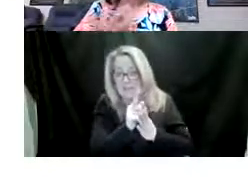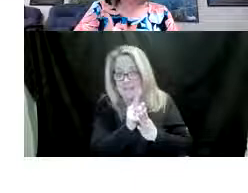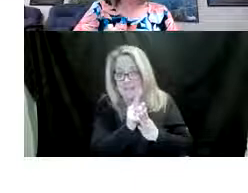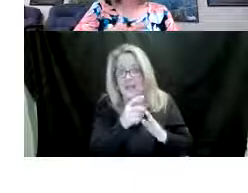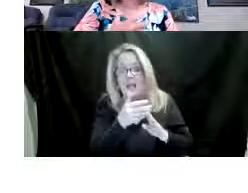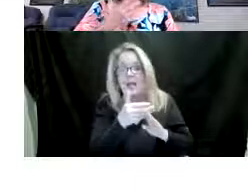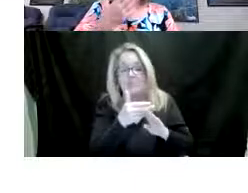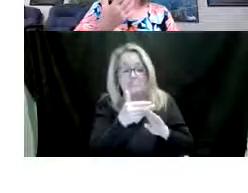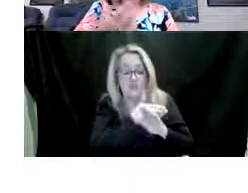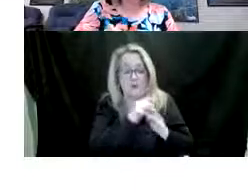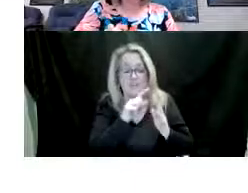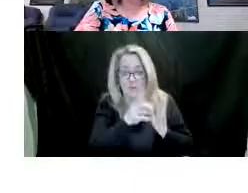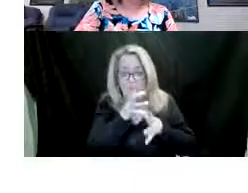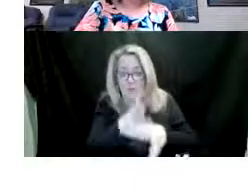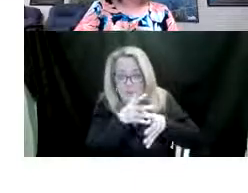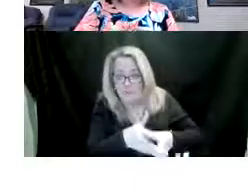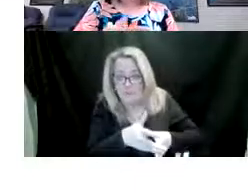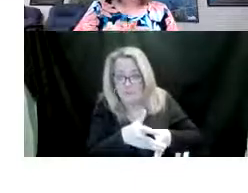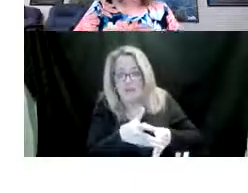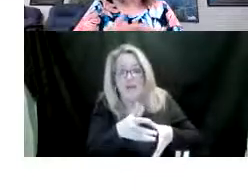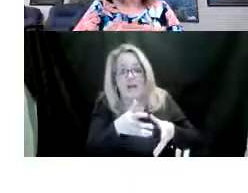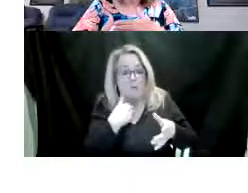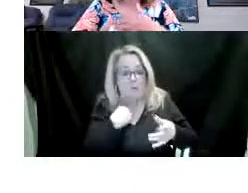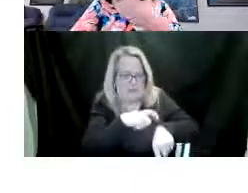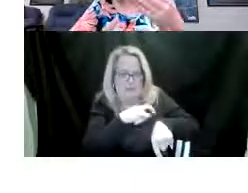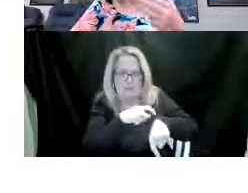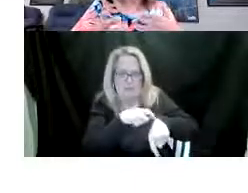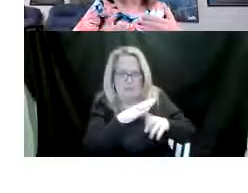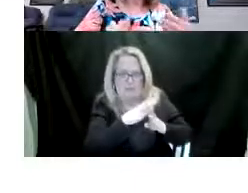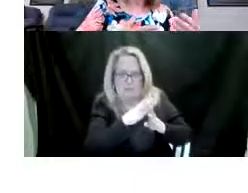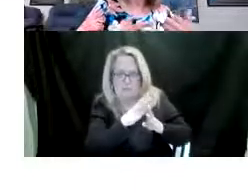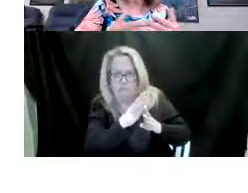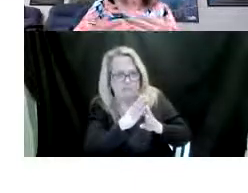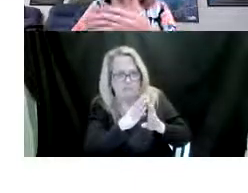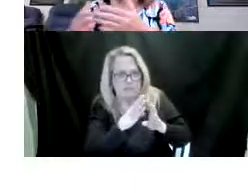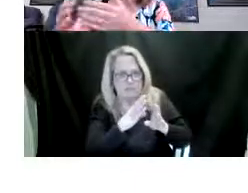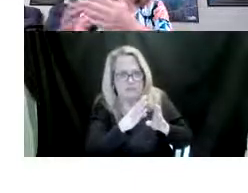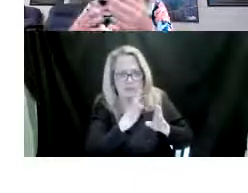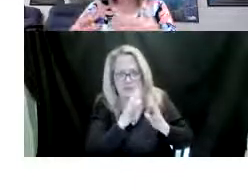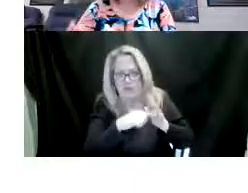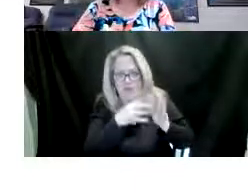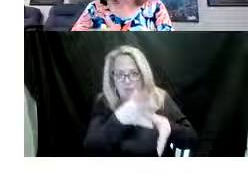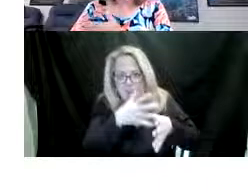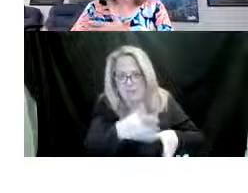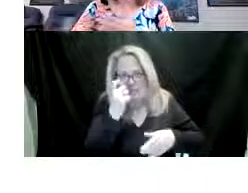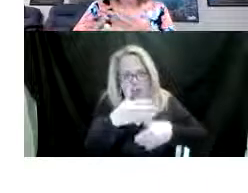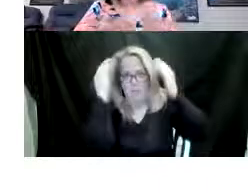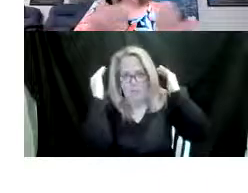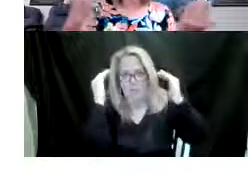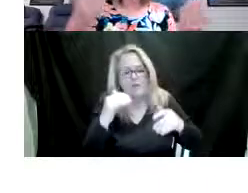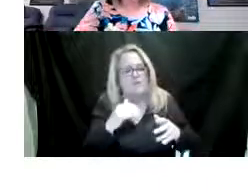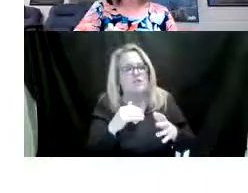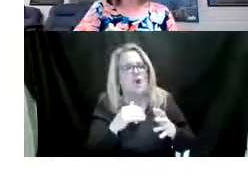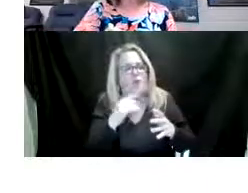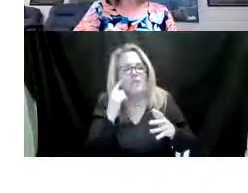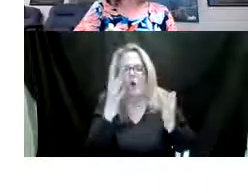vomiting. He was just too overloaded. And they tried this a few times thinking, well, maybe the next time would work. And the parents,